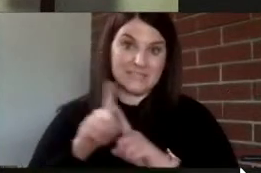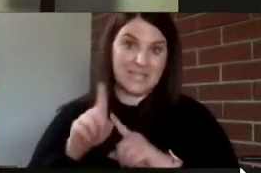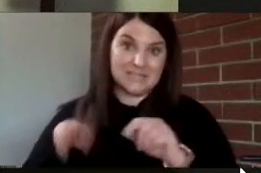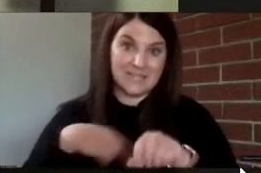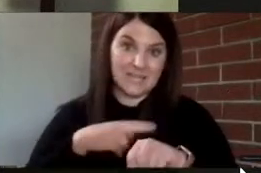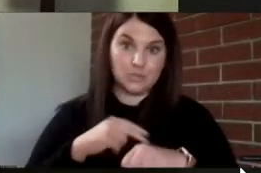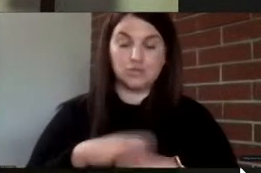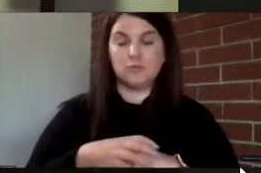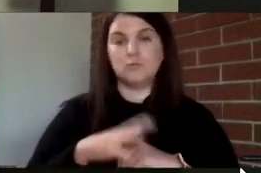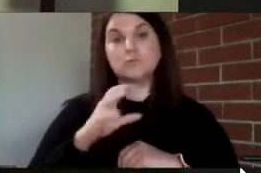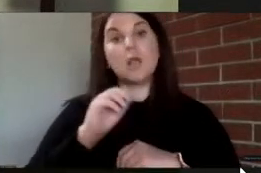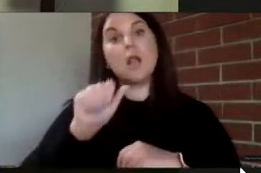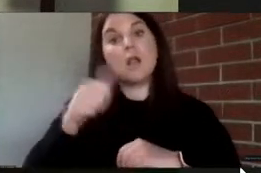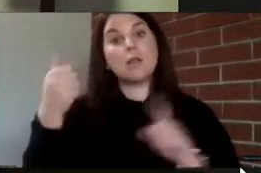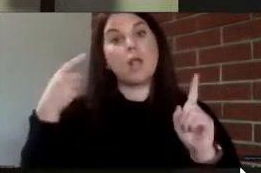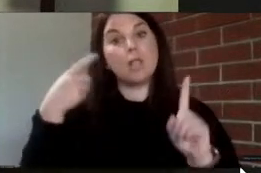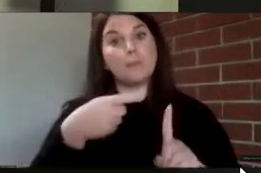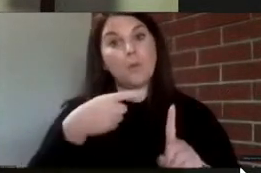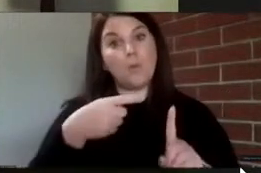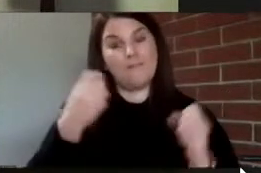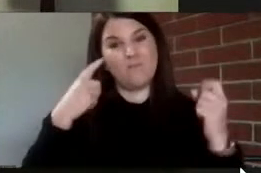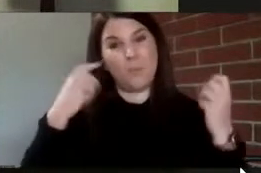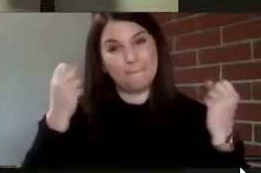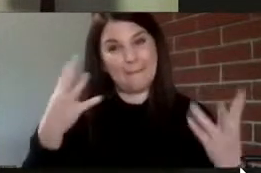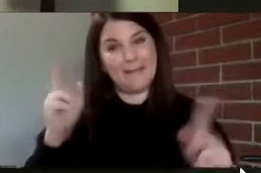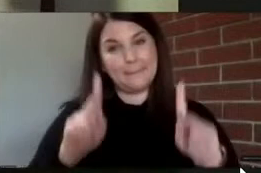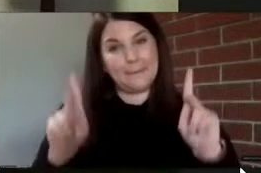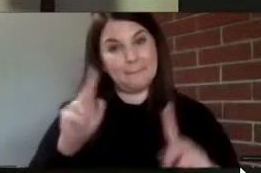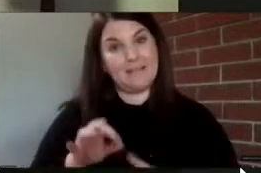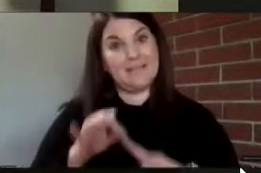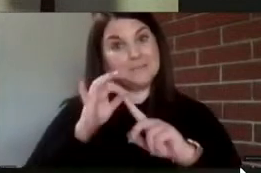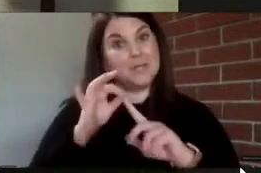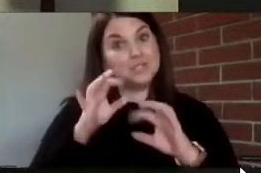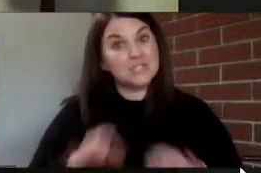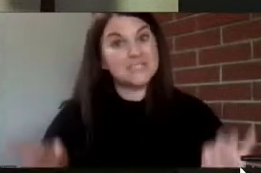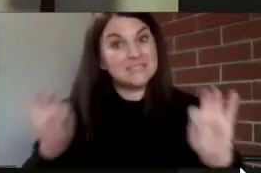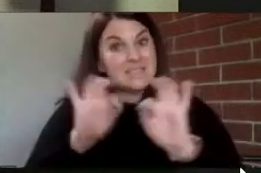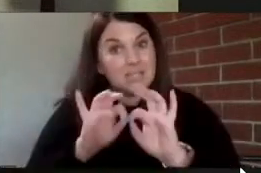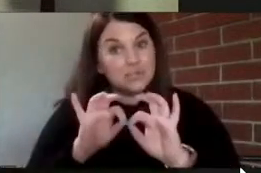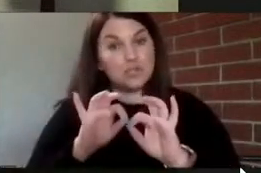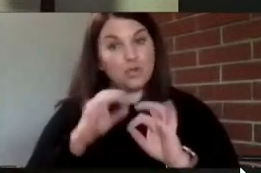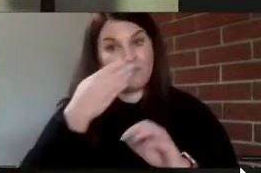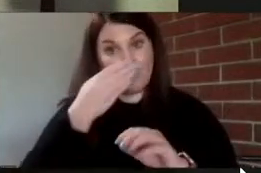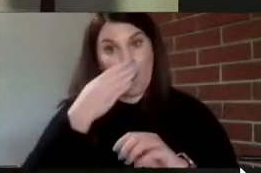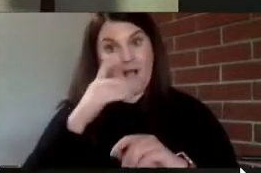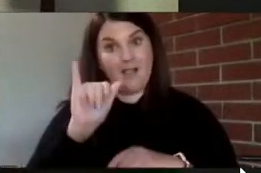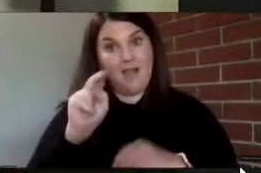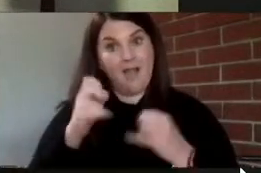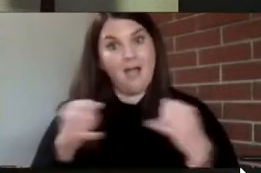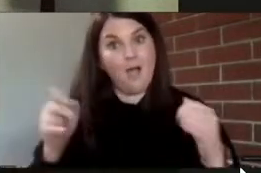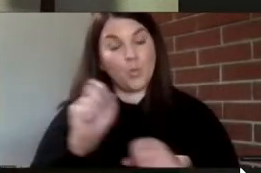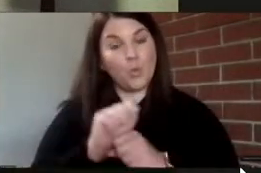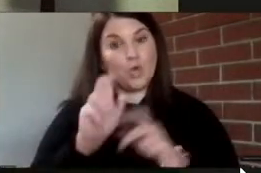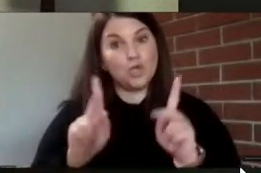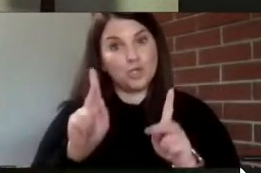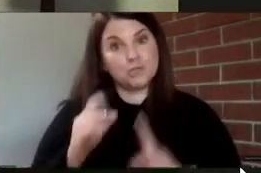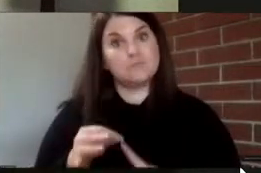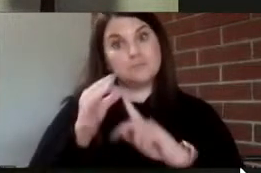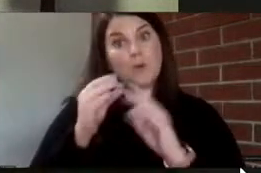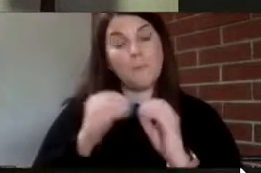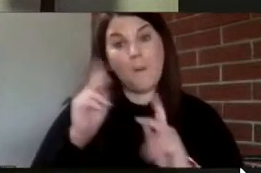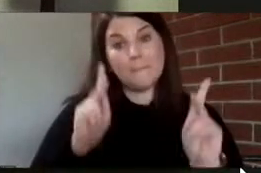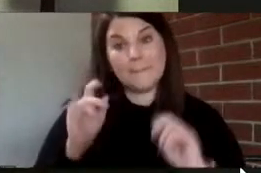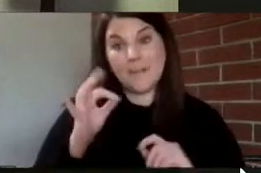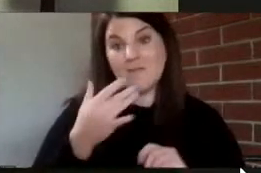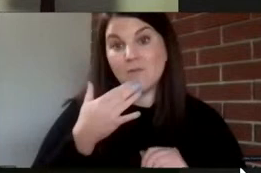point to make is that for many people, especially essential and frontline workers who are more frequently people of color, health